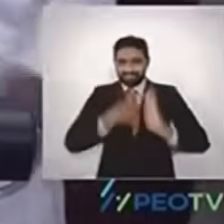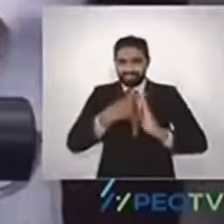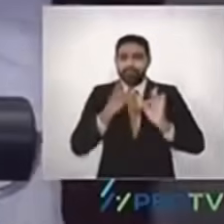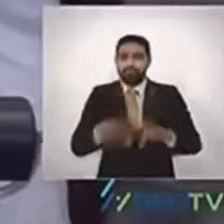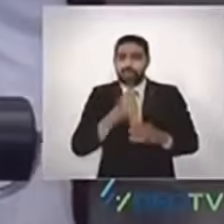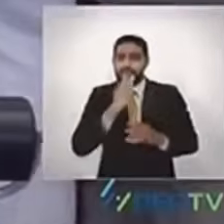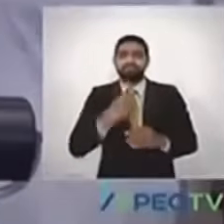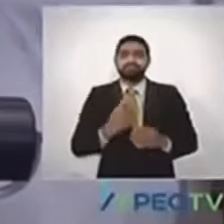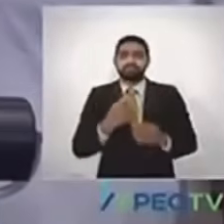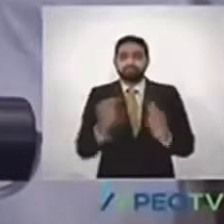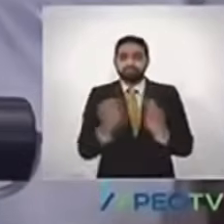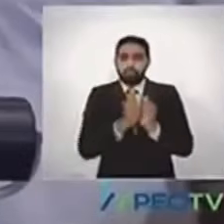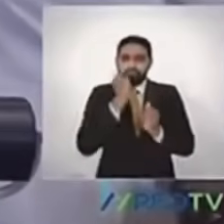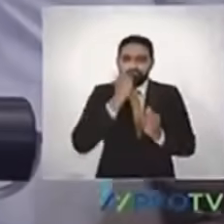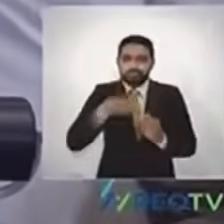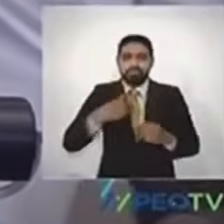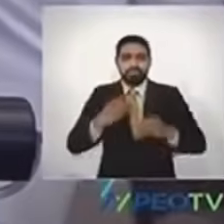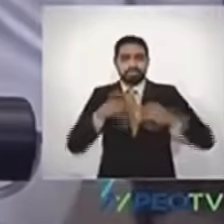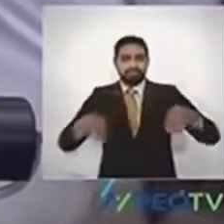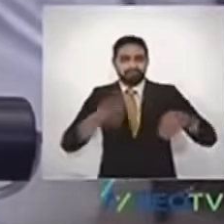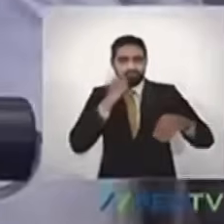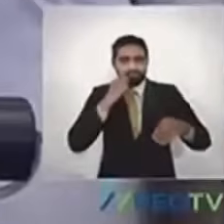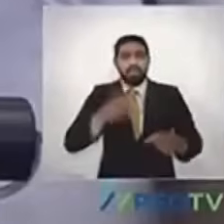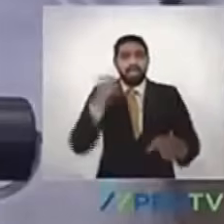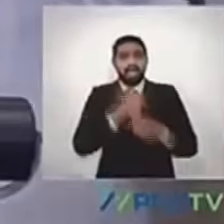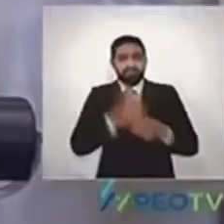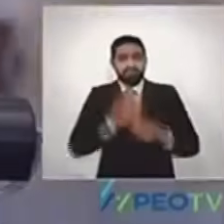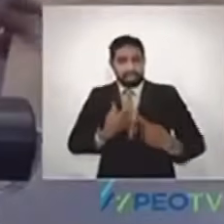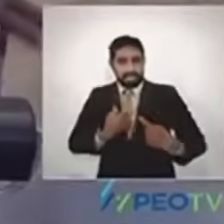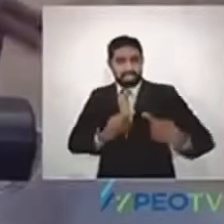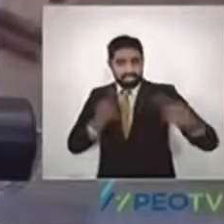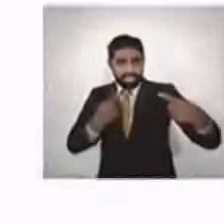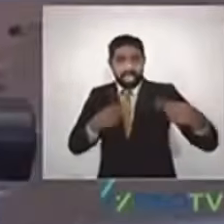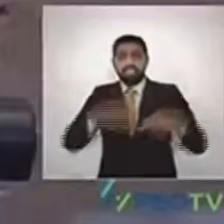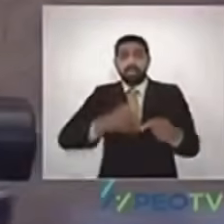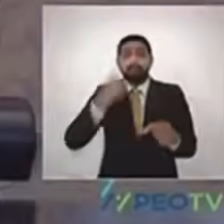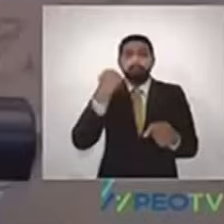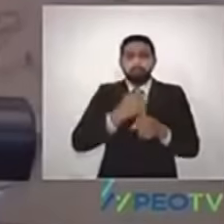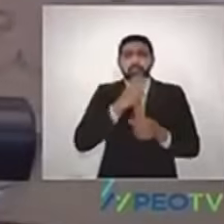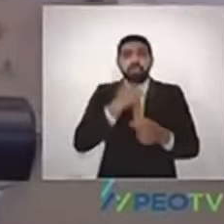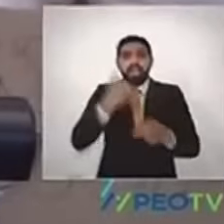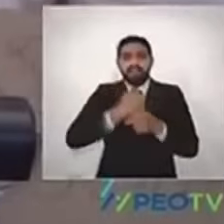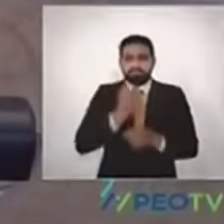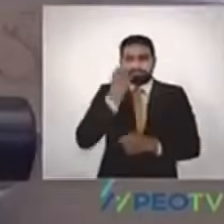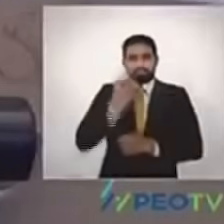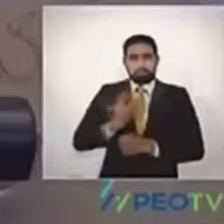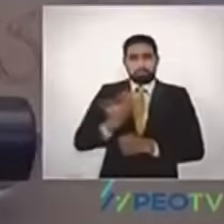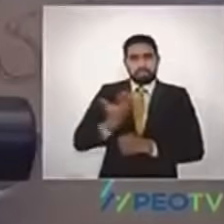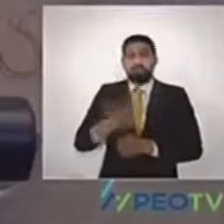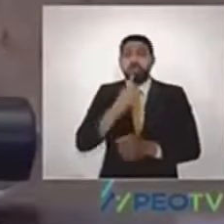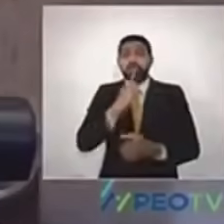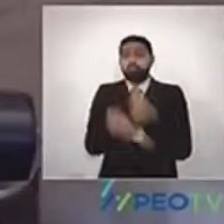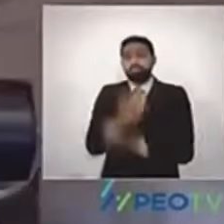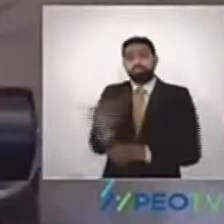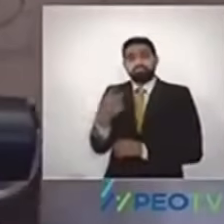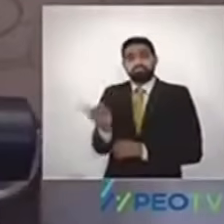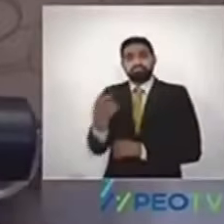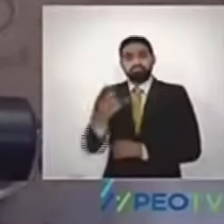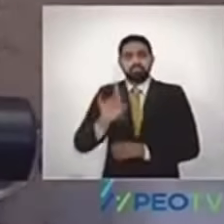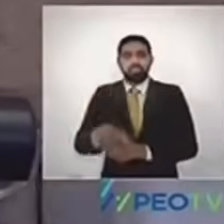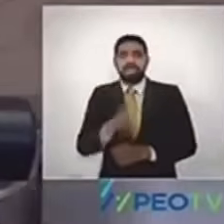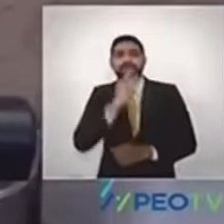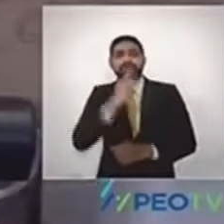against the government is using the police to suppress their voice. The government is scared of the Samagi Jana Balavegir and the voice of the